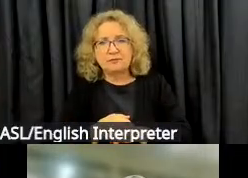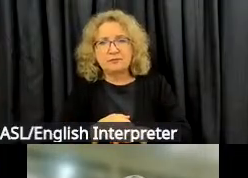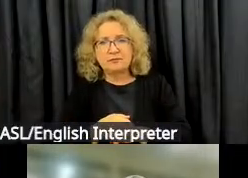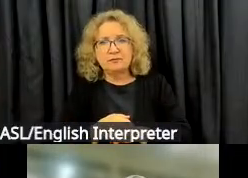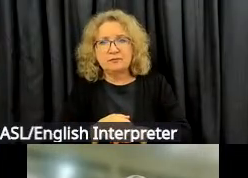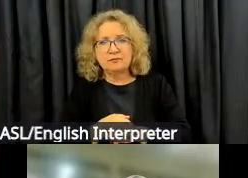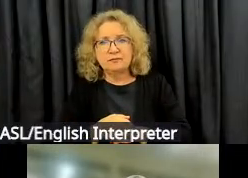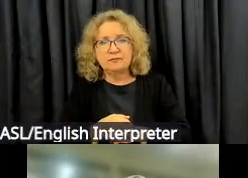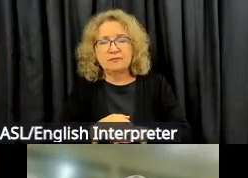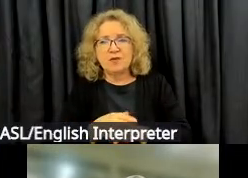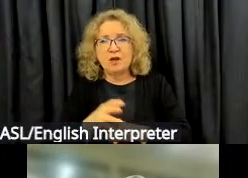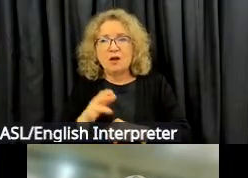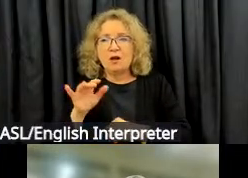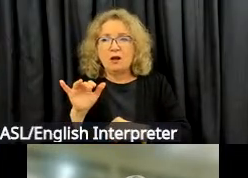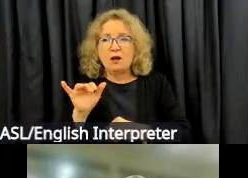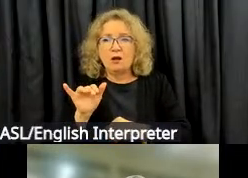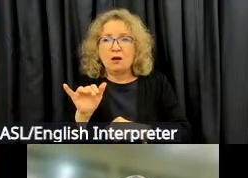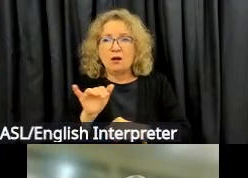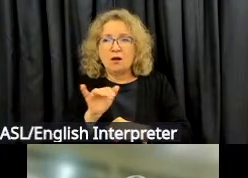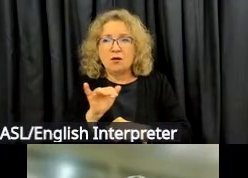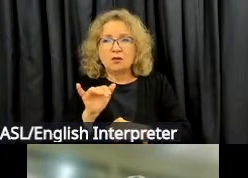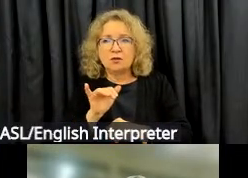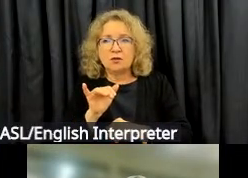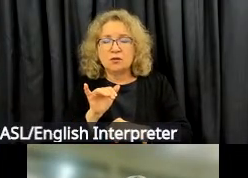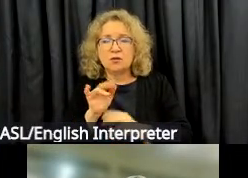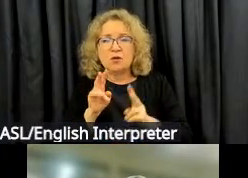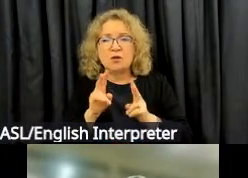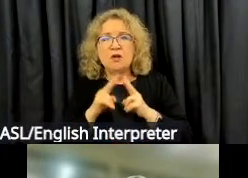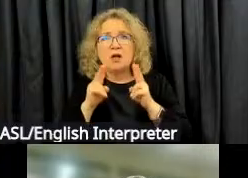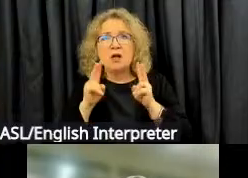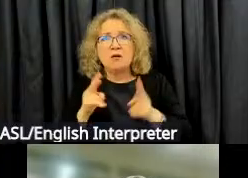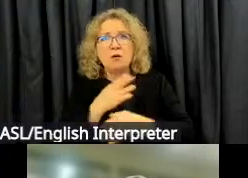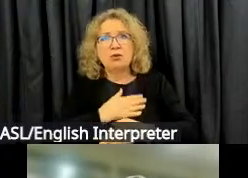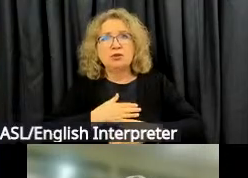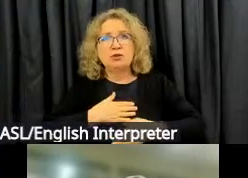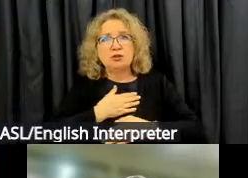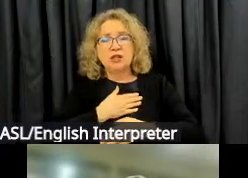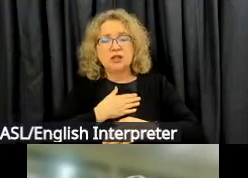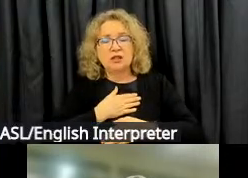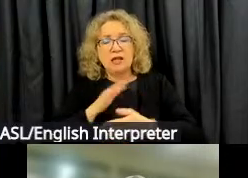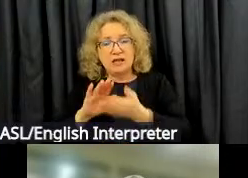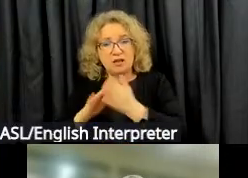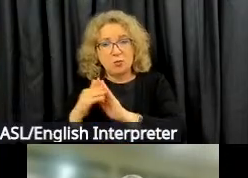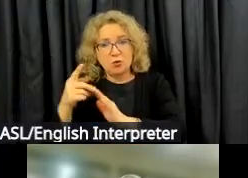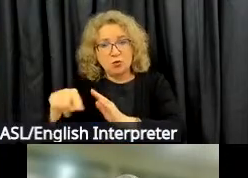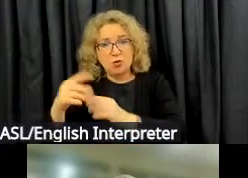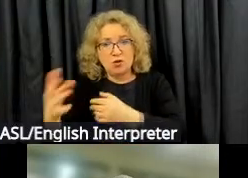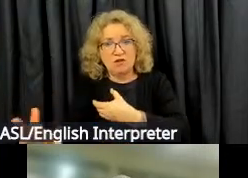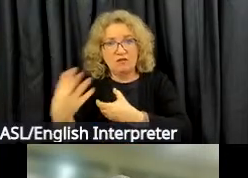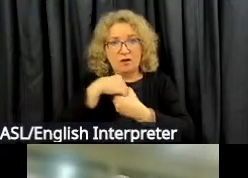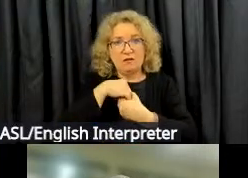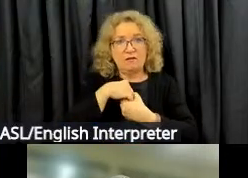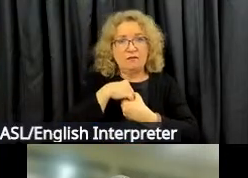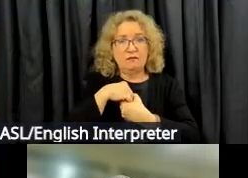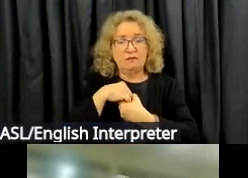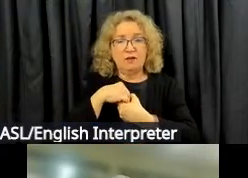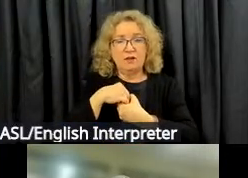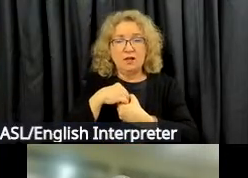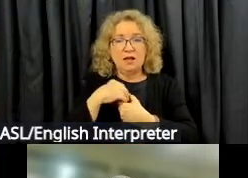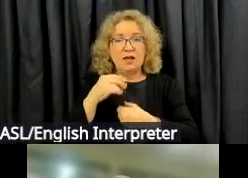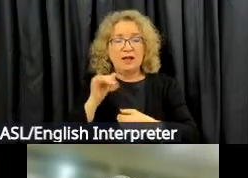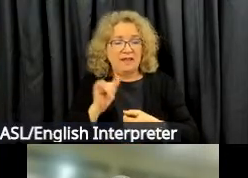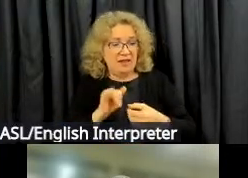tell you the appreciation for how you all brought the community in. And when you talk about those community advisory meetings, I feel like this is going to be